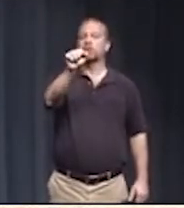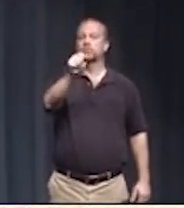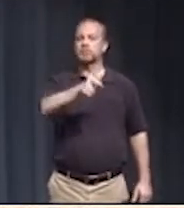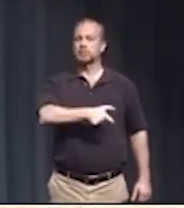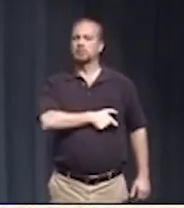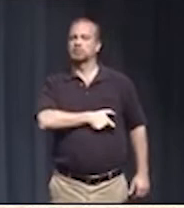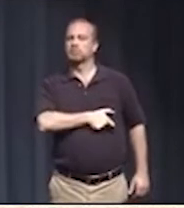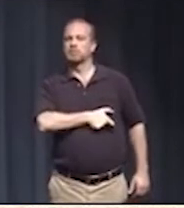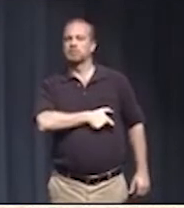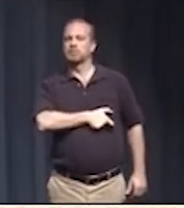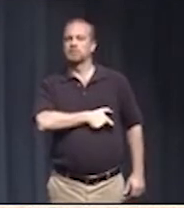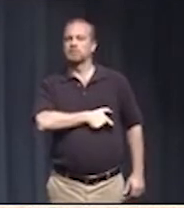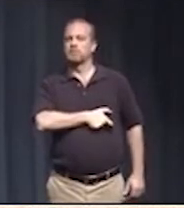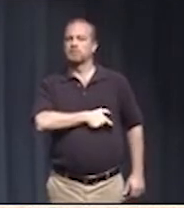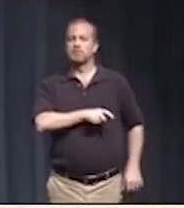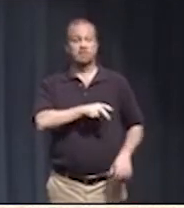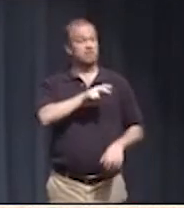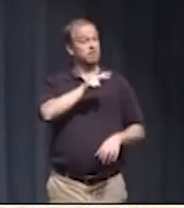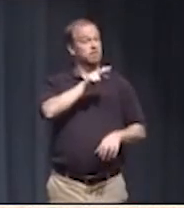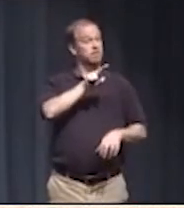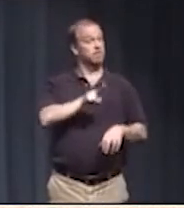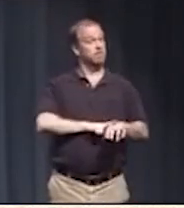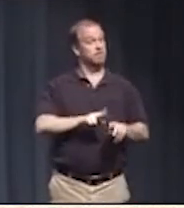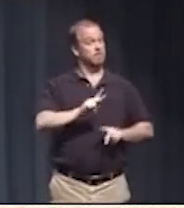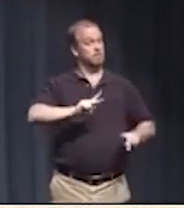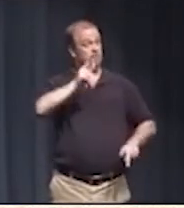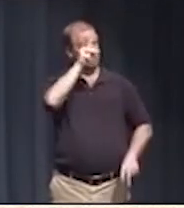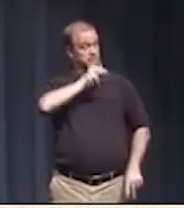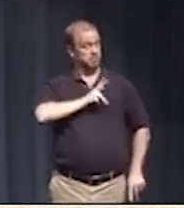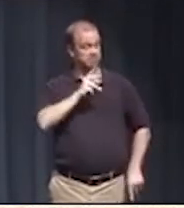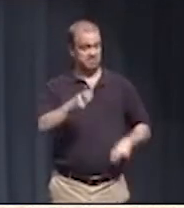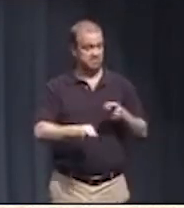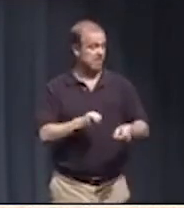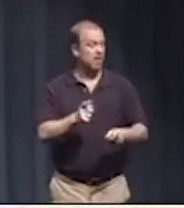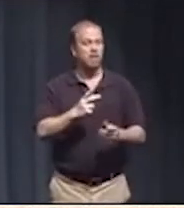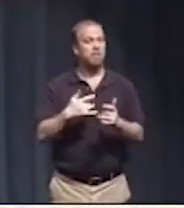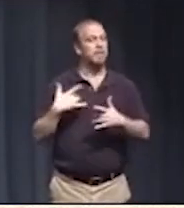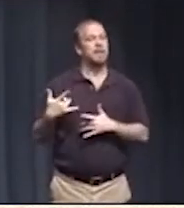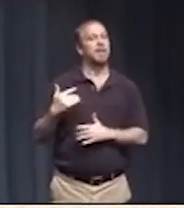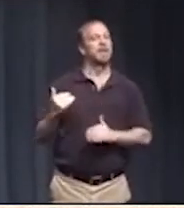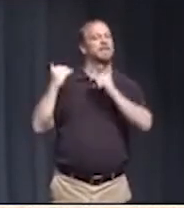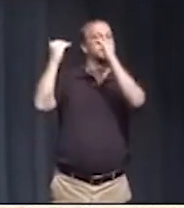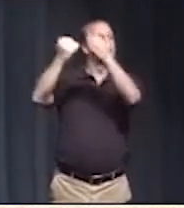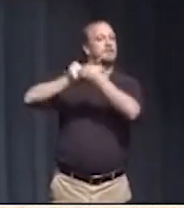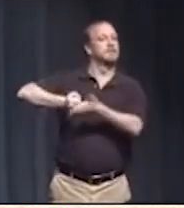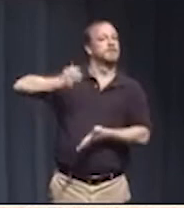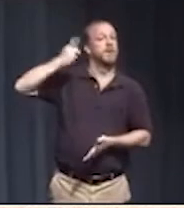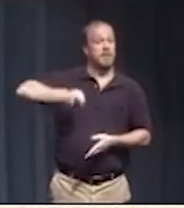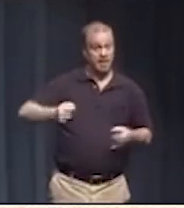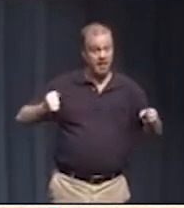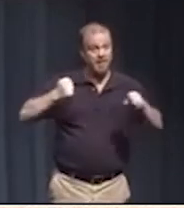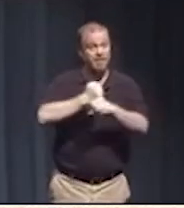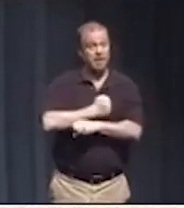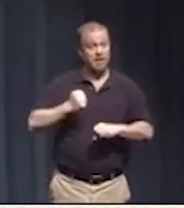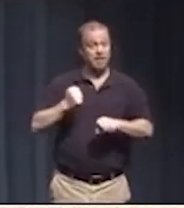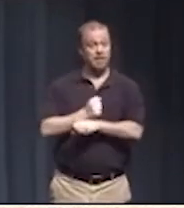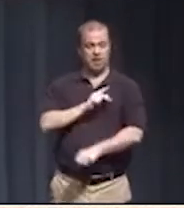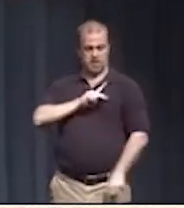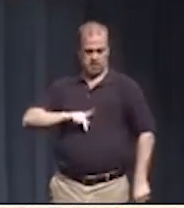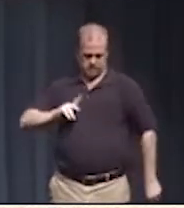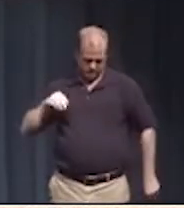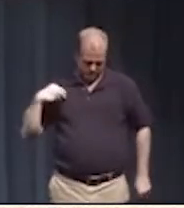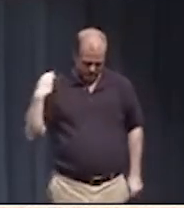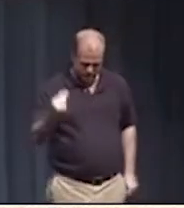something that commoners really weren't given access to. Only nobility had that right. But if they fought at Agincourt, the king gave them the